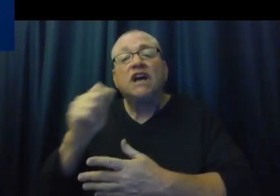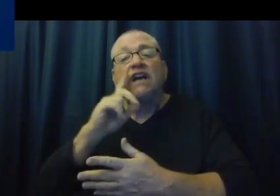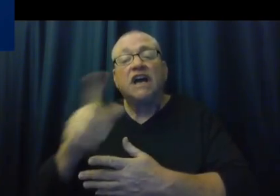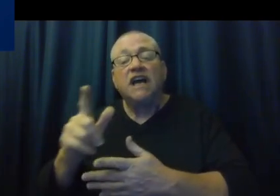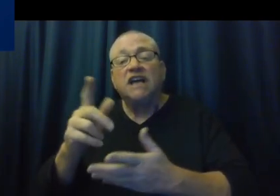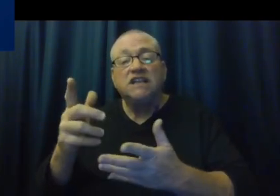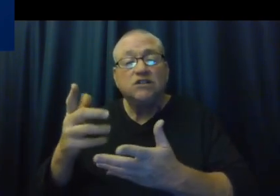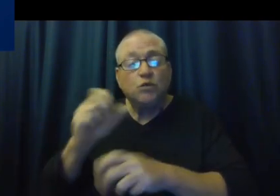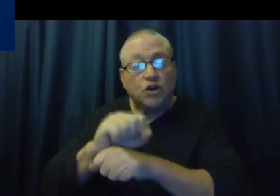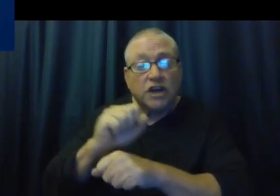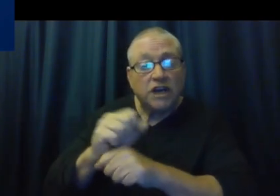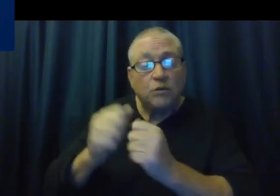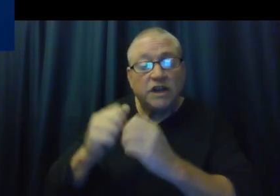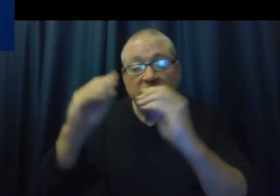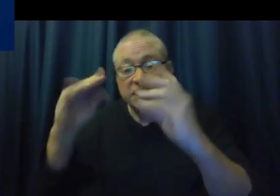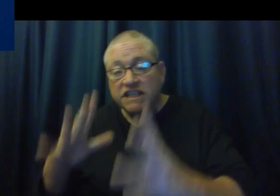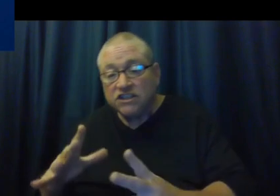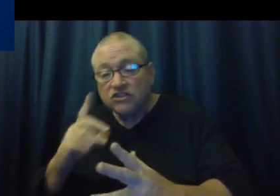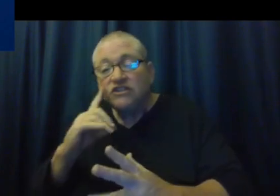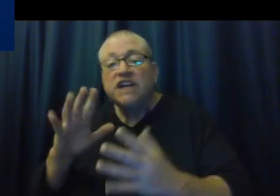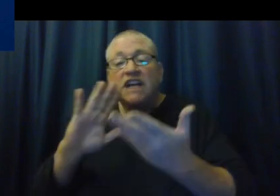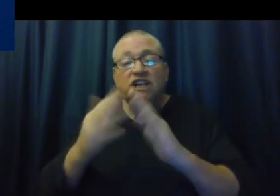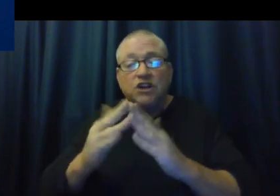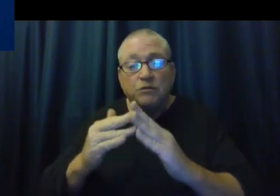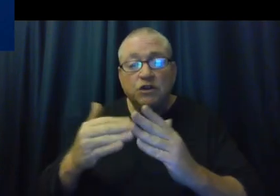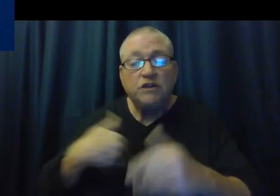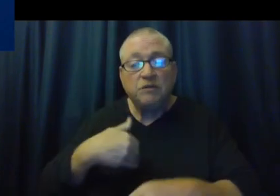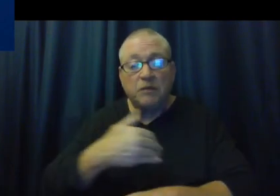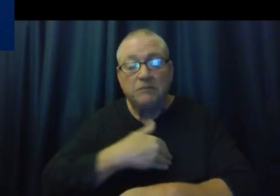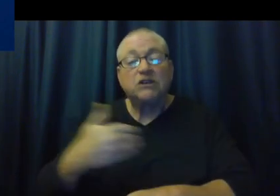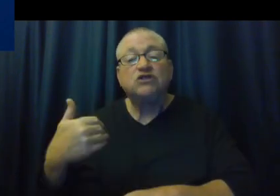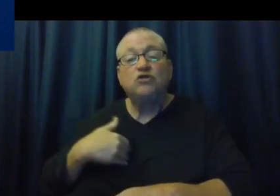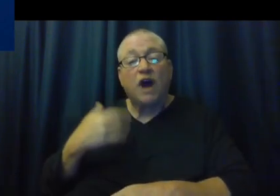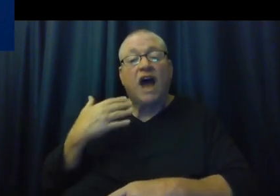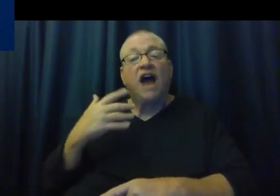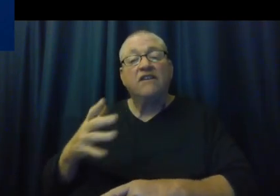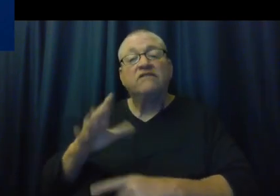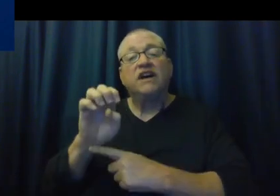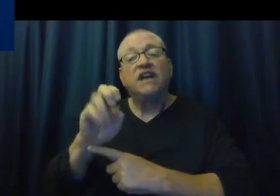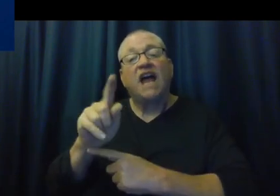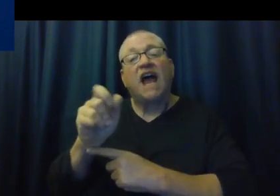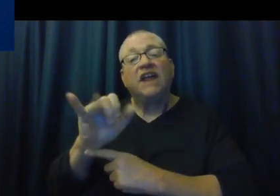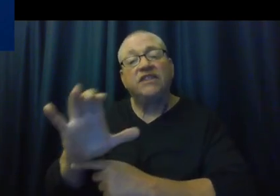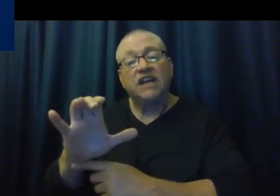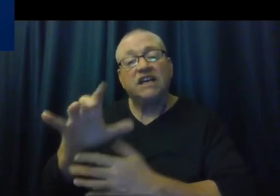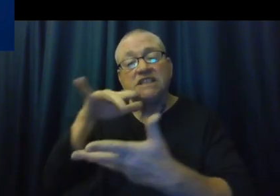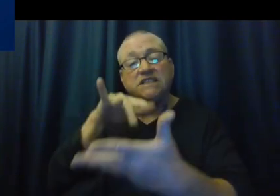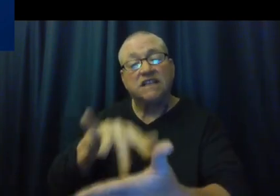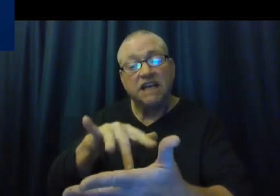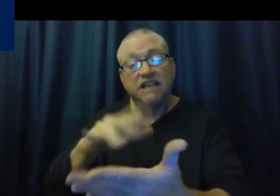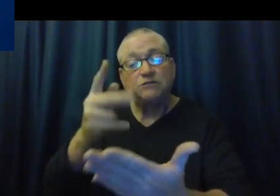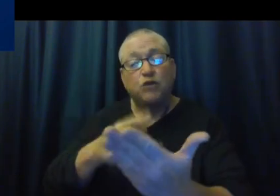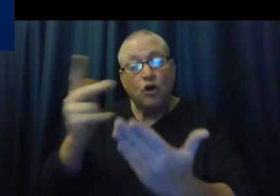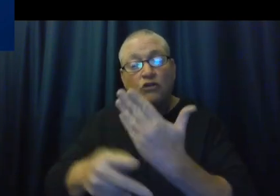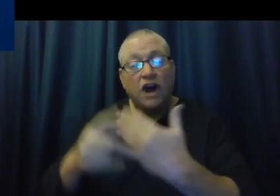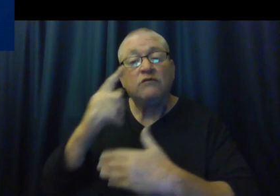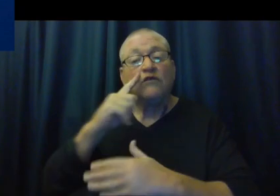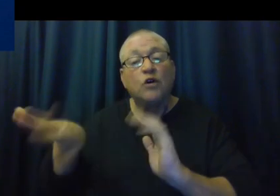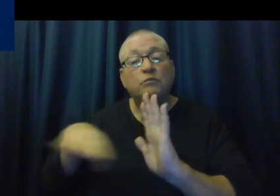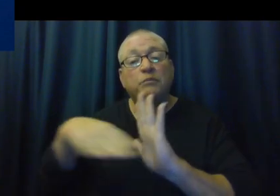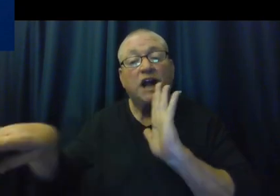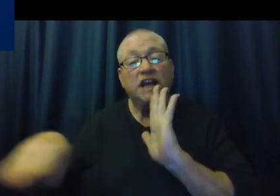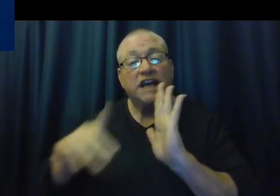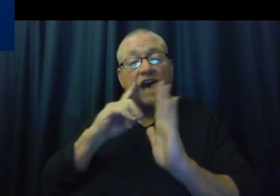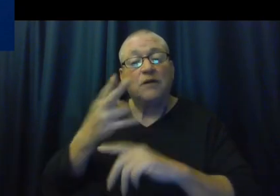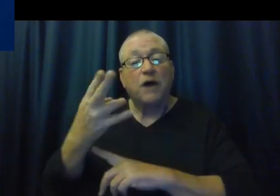with teachers, administrators, and community members to develop an ethnic studies curriculum for Bellingham Public High Schools. In